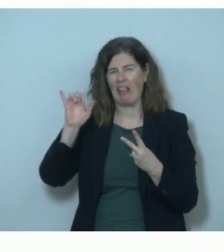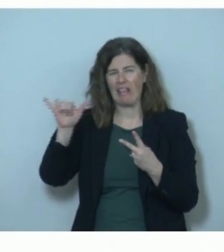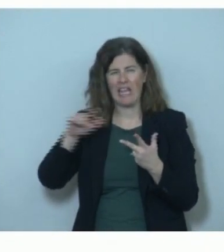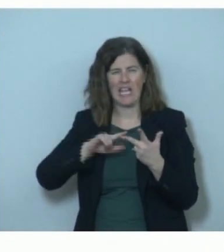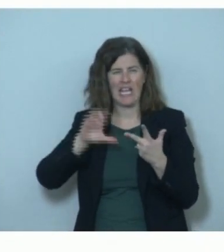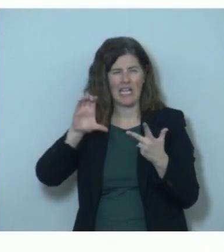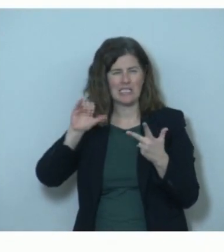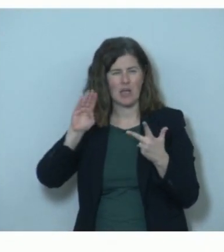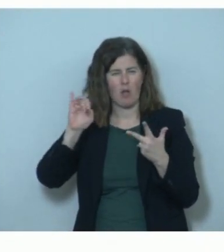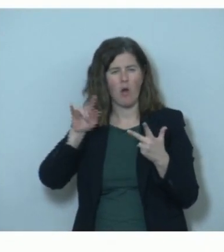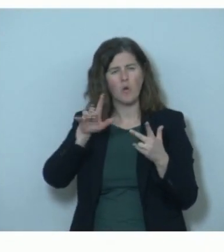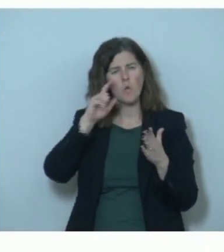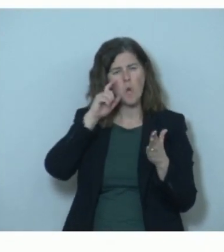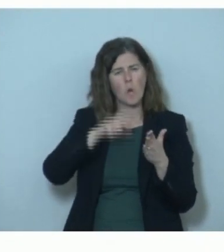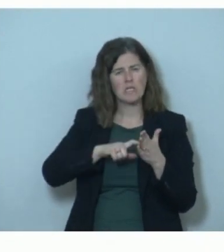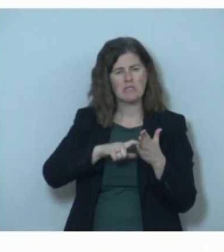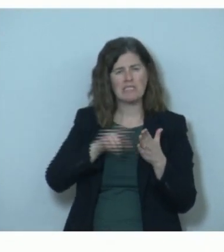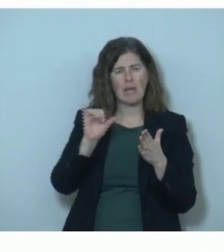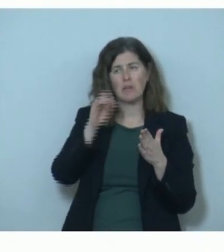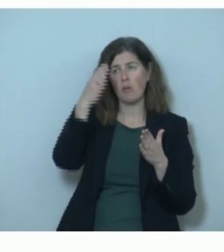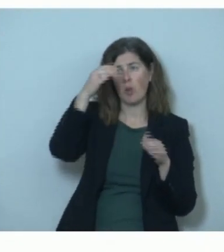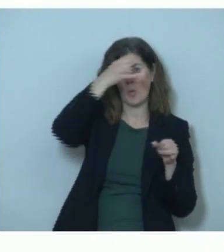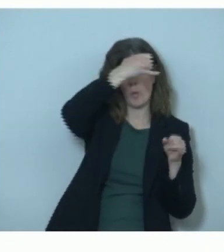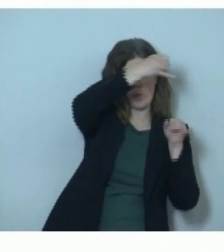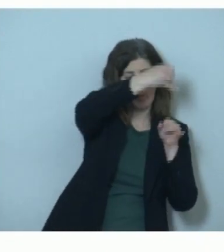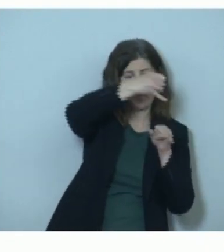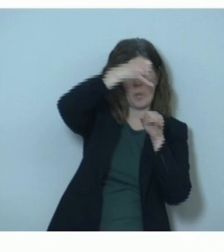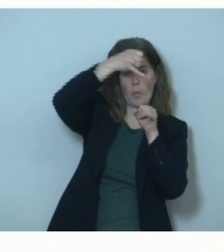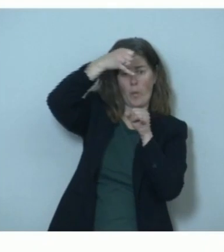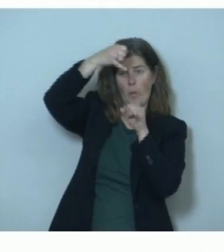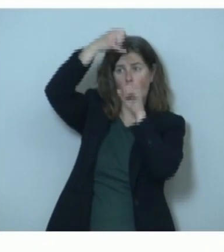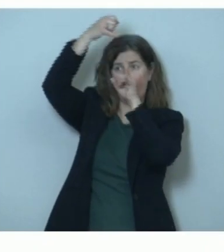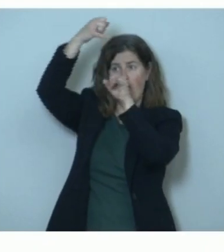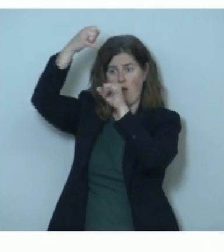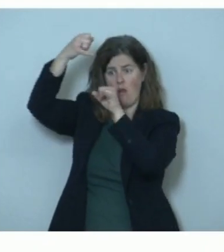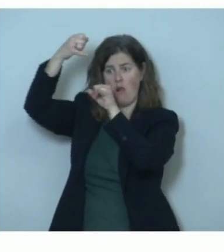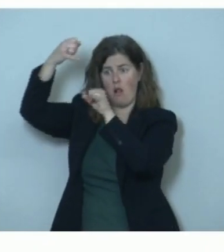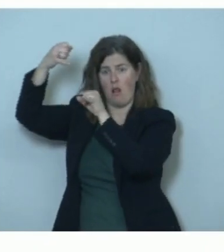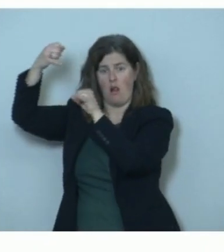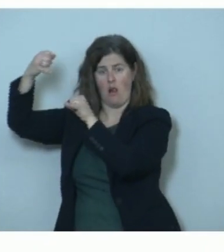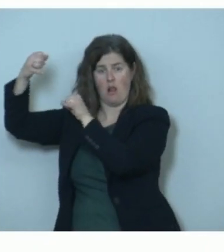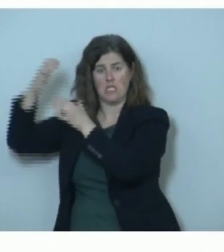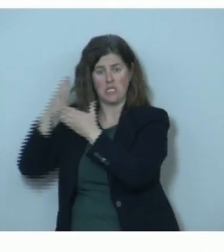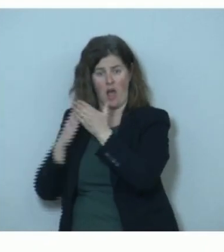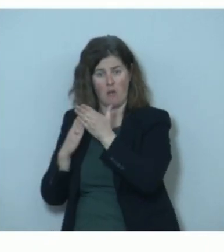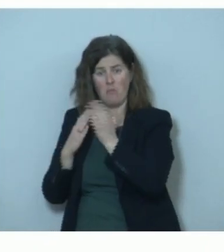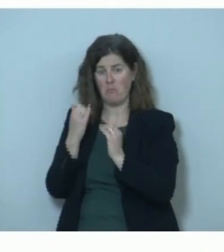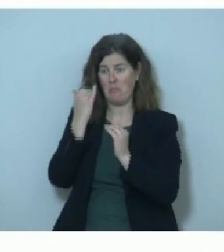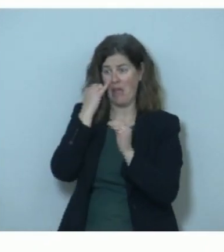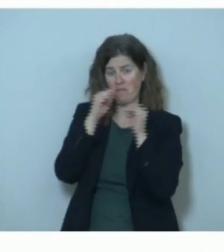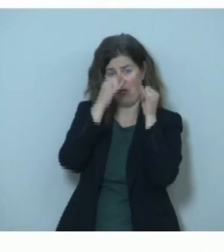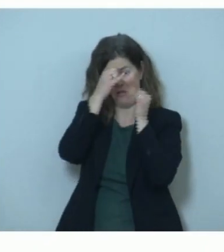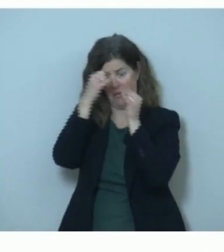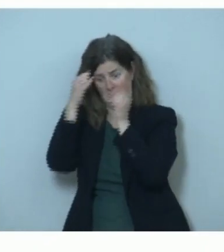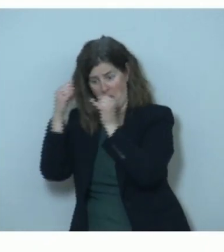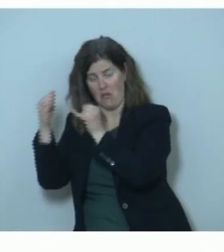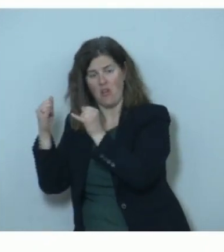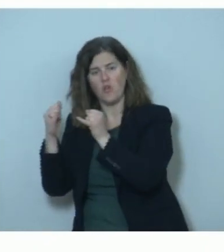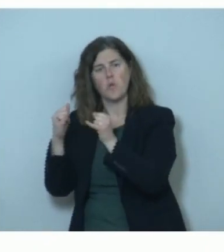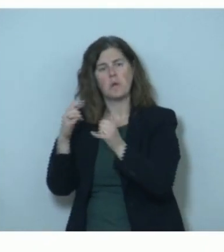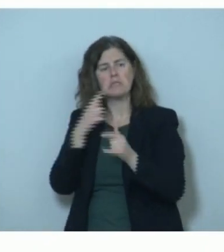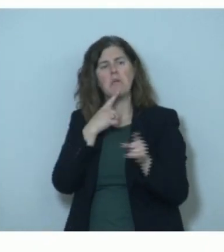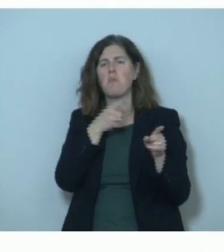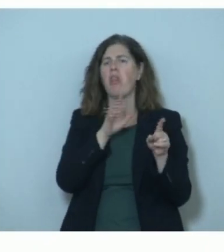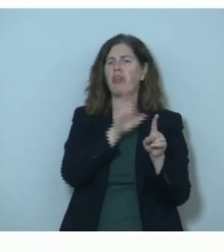that that, very much like the upper line, is slowly heading down. And if it continues down, then we will be able to say that